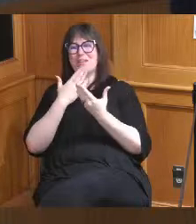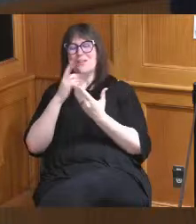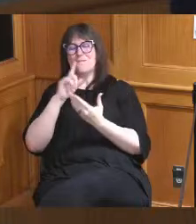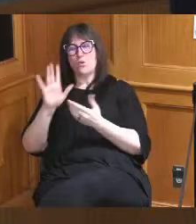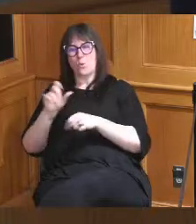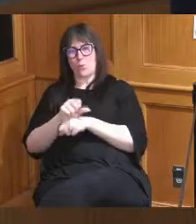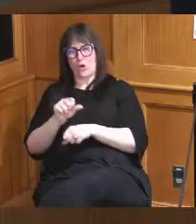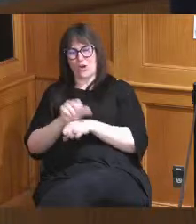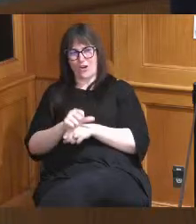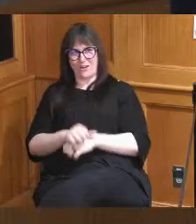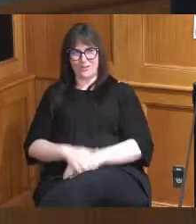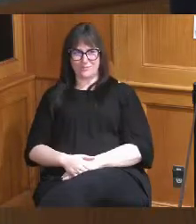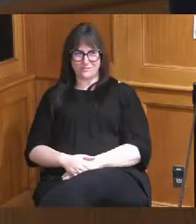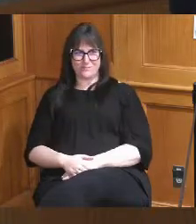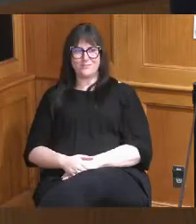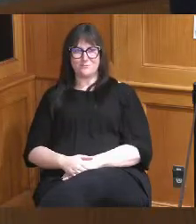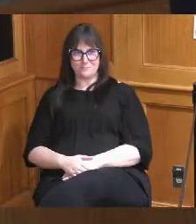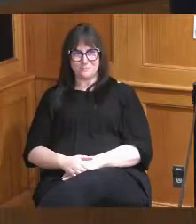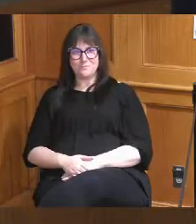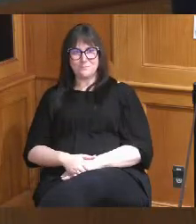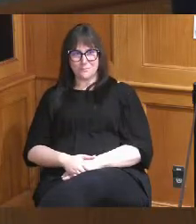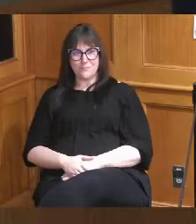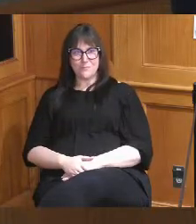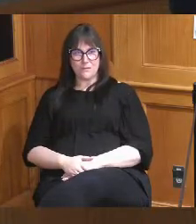Thank you. Appreciate it, Robert. Thank you. Thank you.